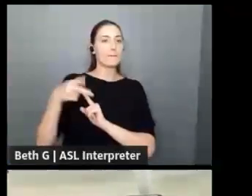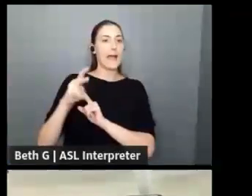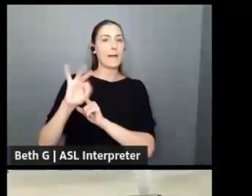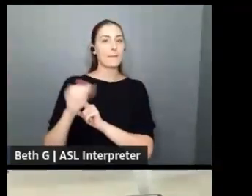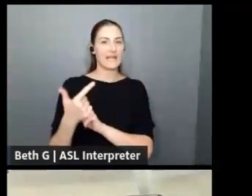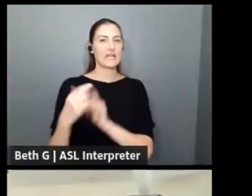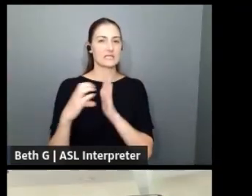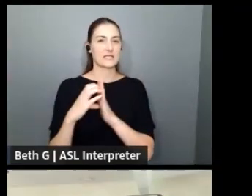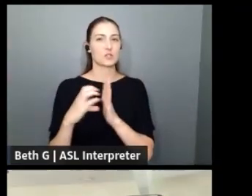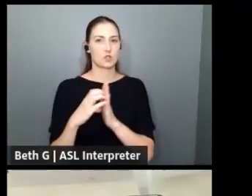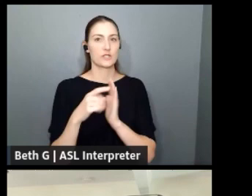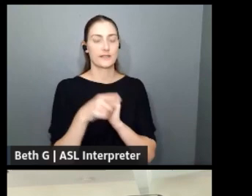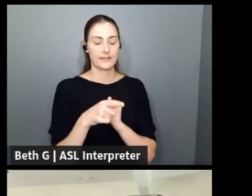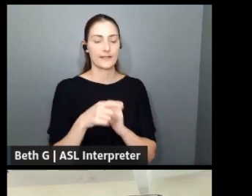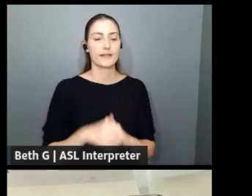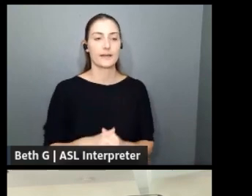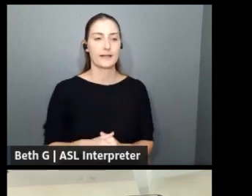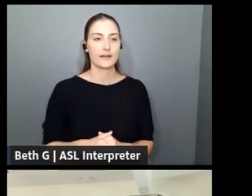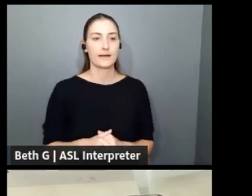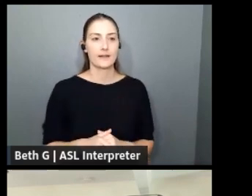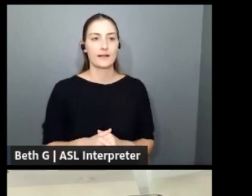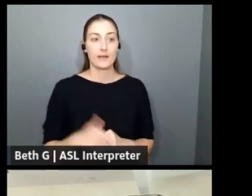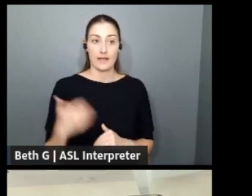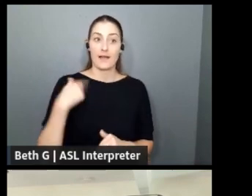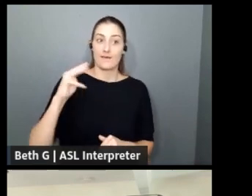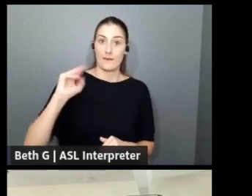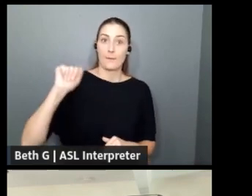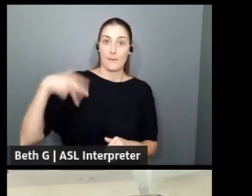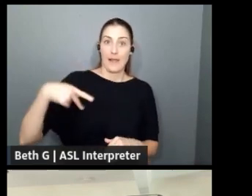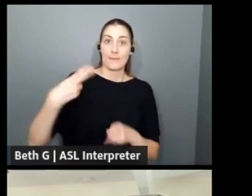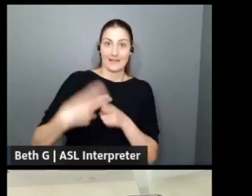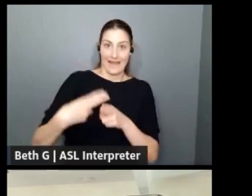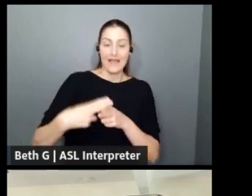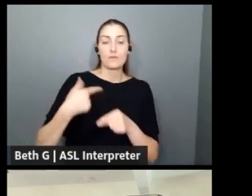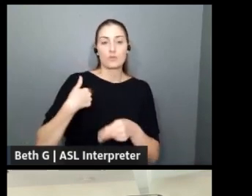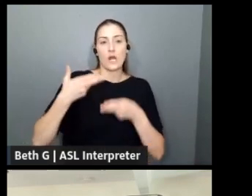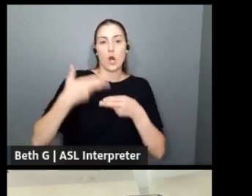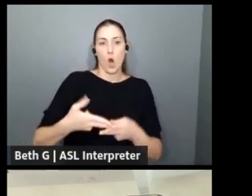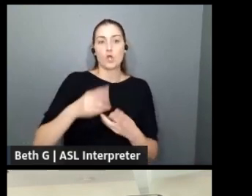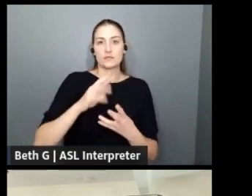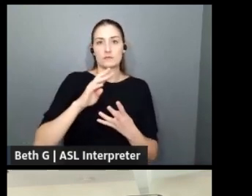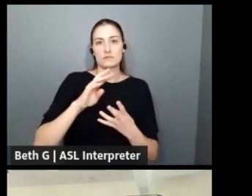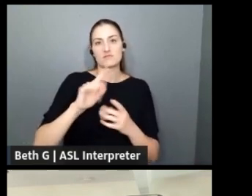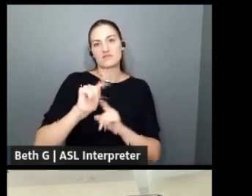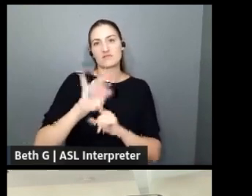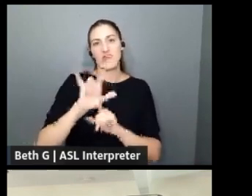we have the map name, we've called it tables, which